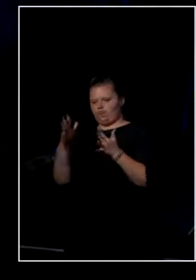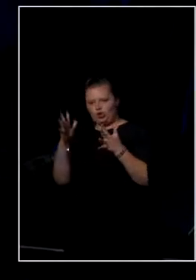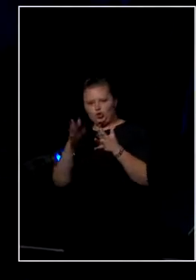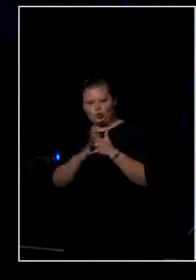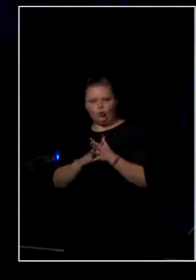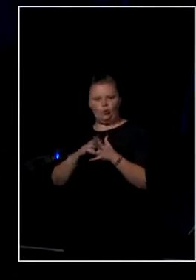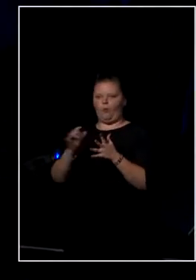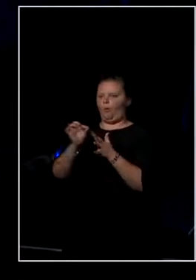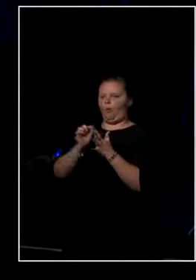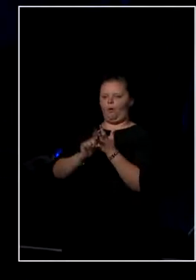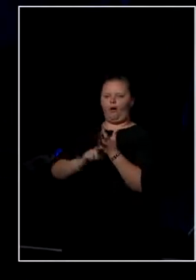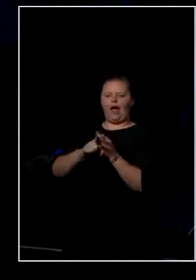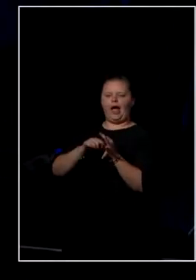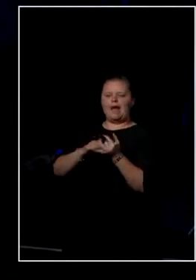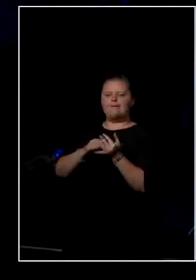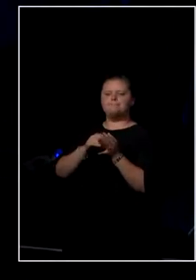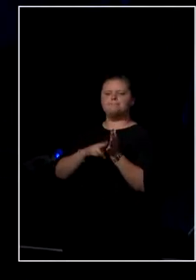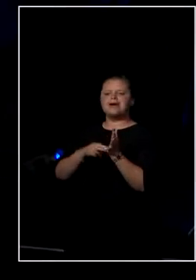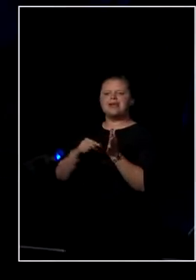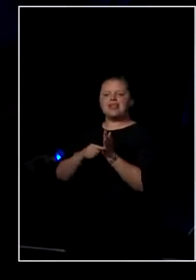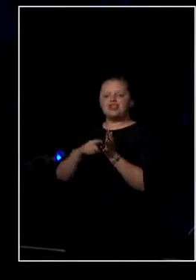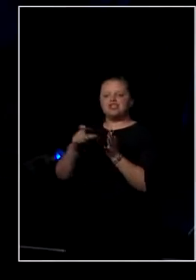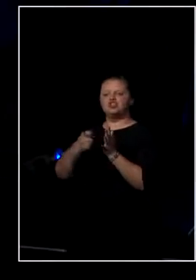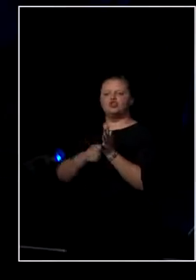Pleasant Creek,